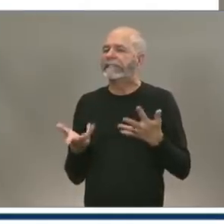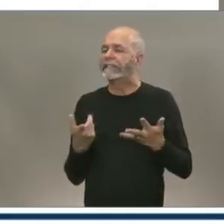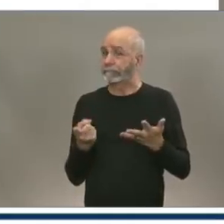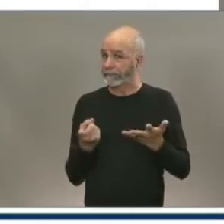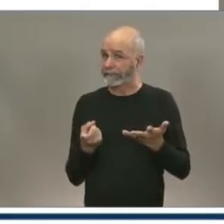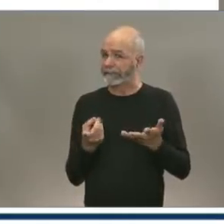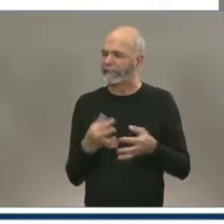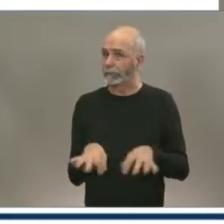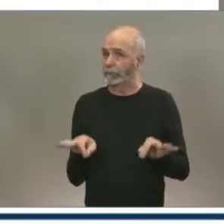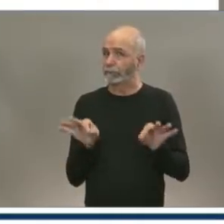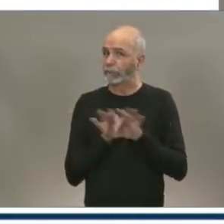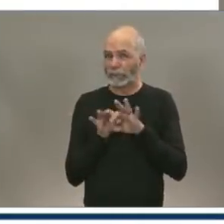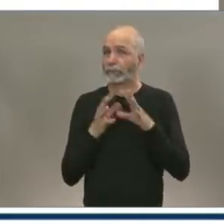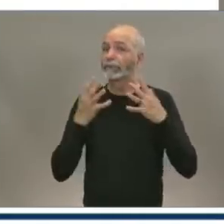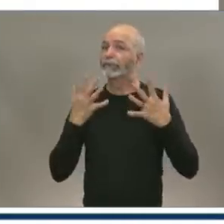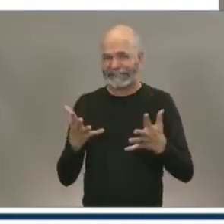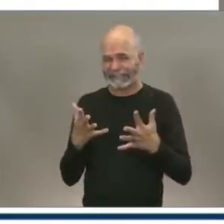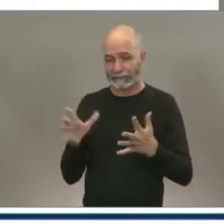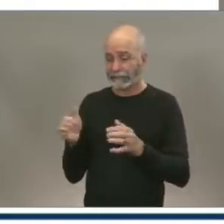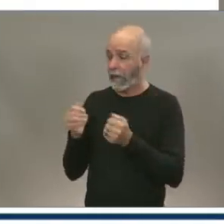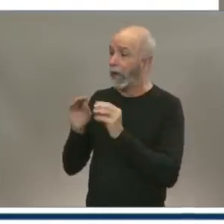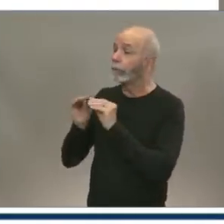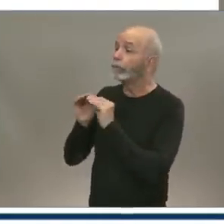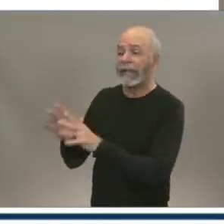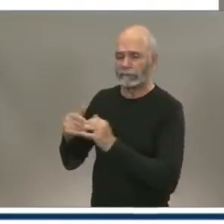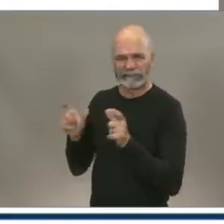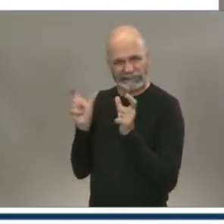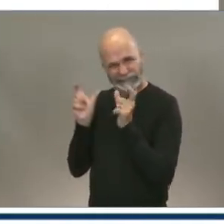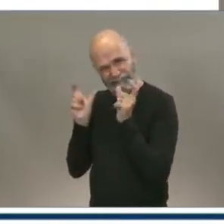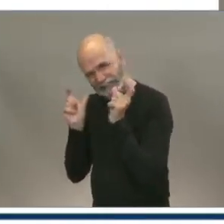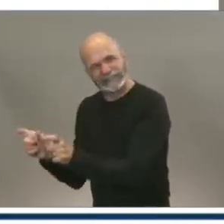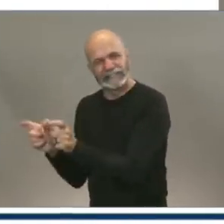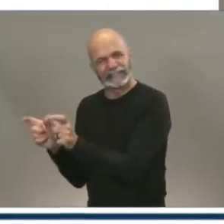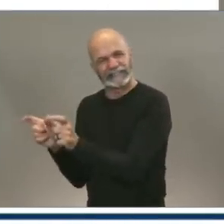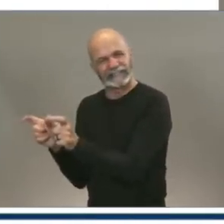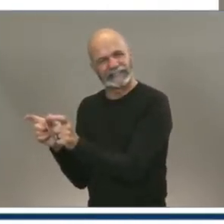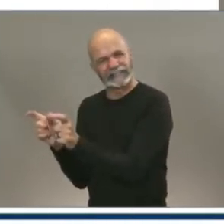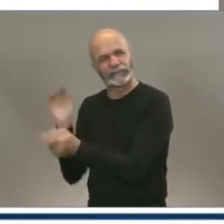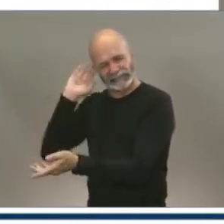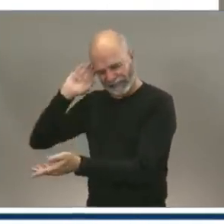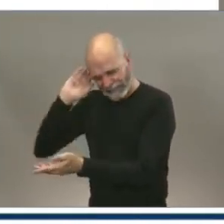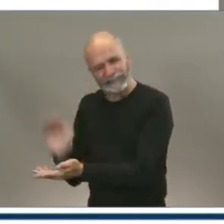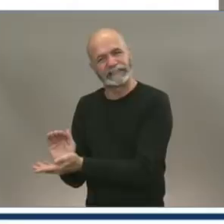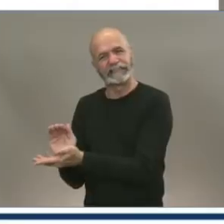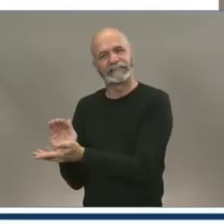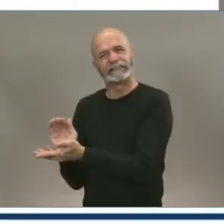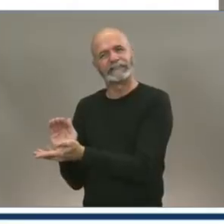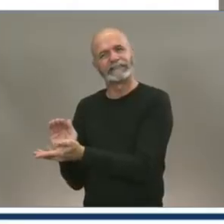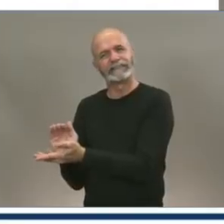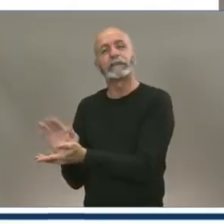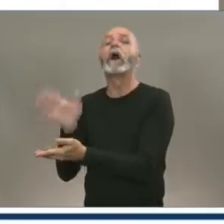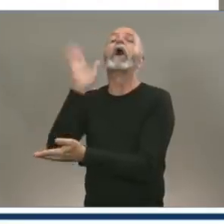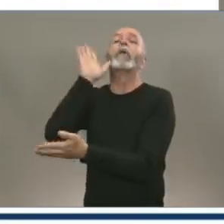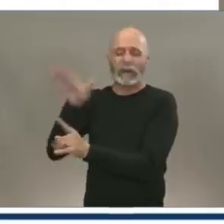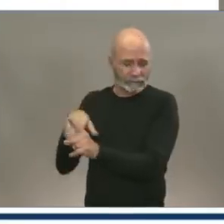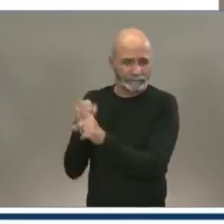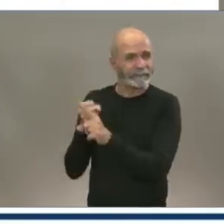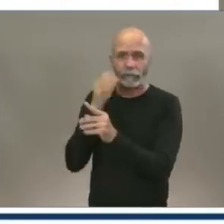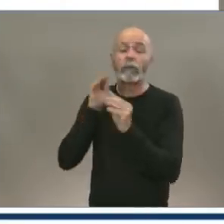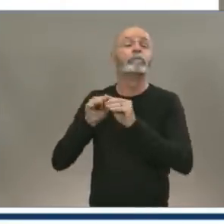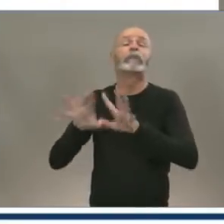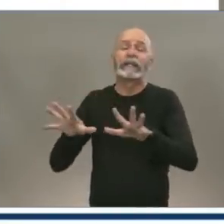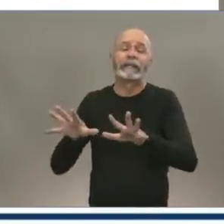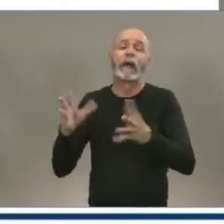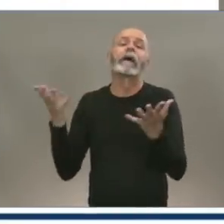virus low and minimize the chance of even you are going to get breakthrough cases, but minimize the chance of of a